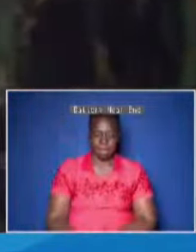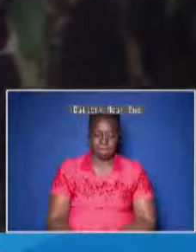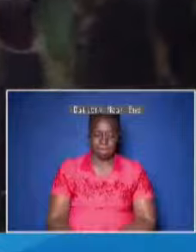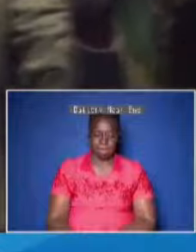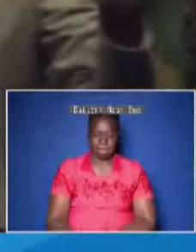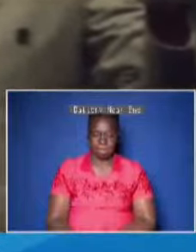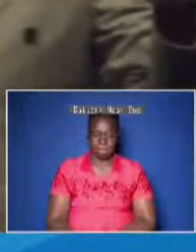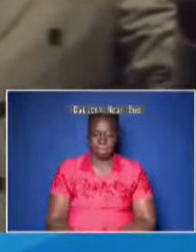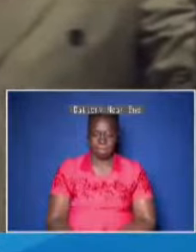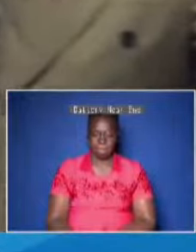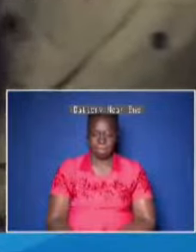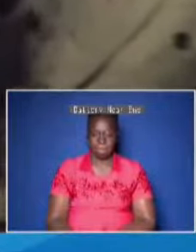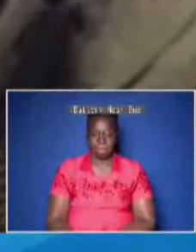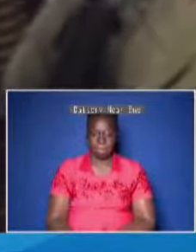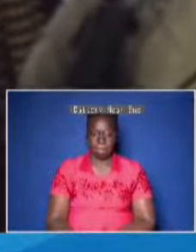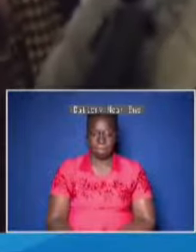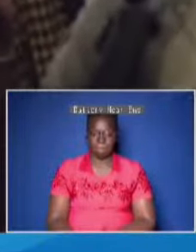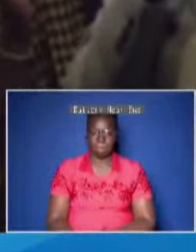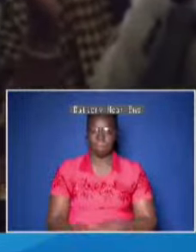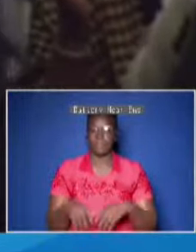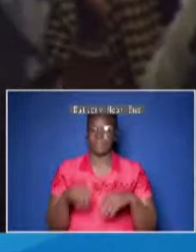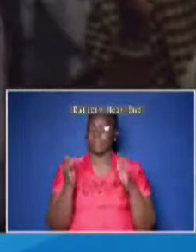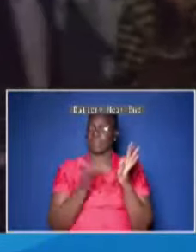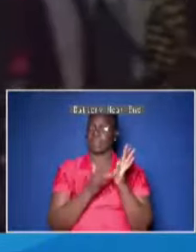Heaven Jesus you